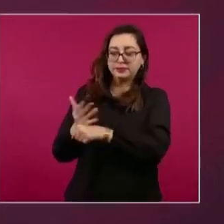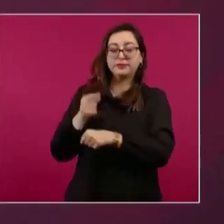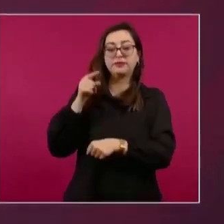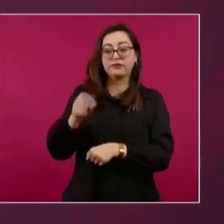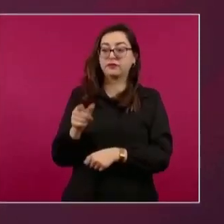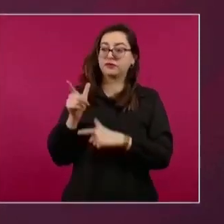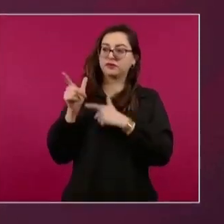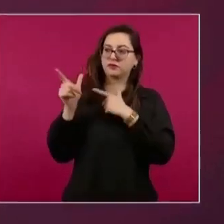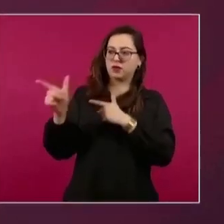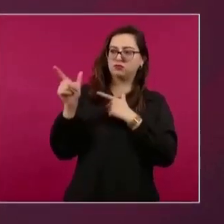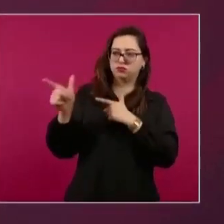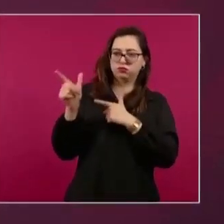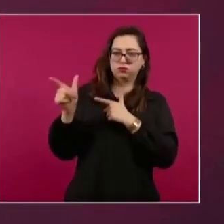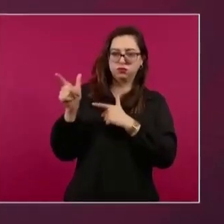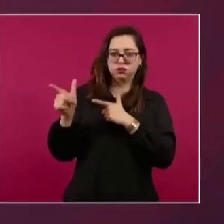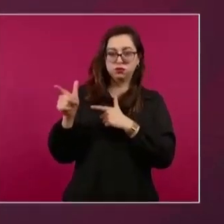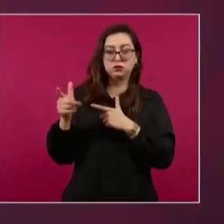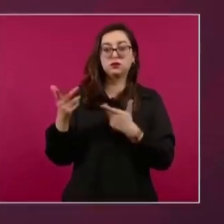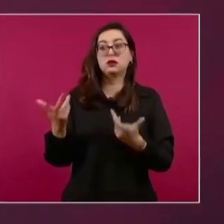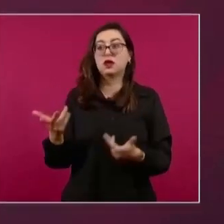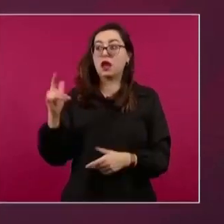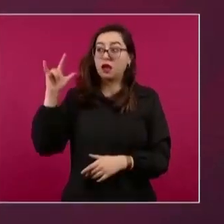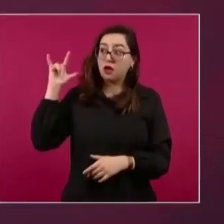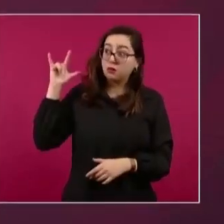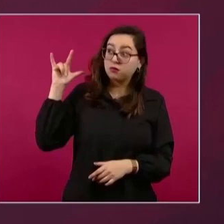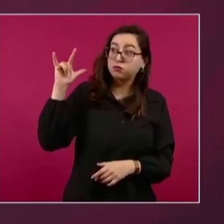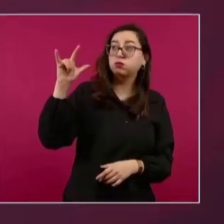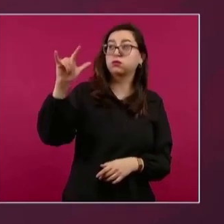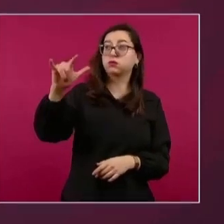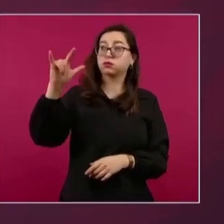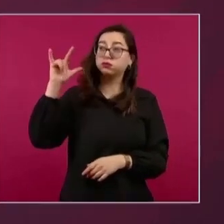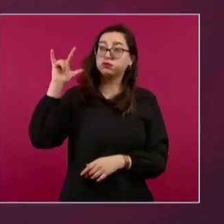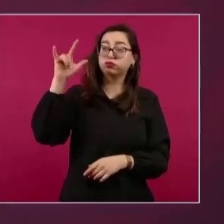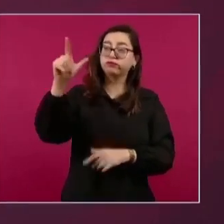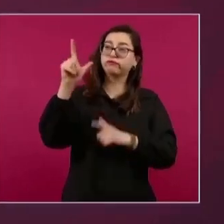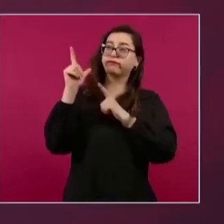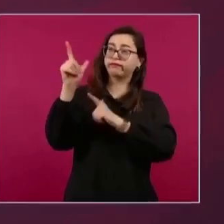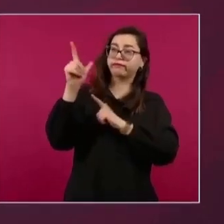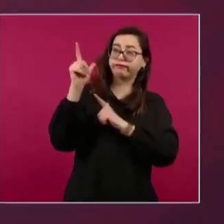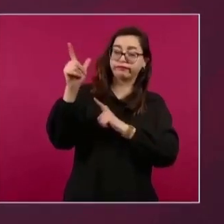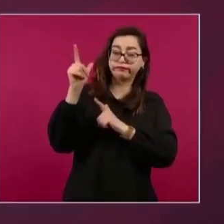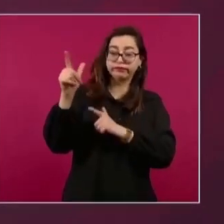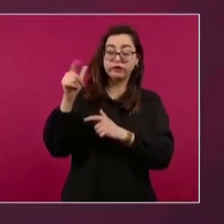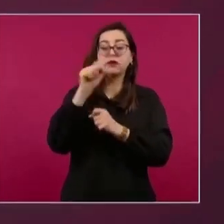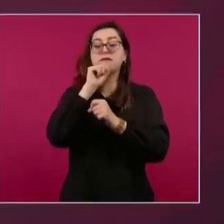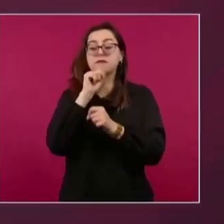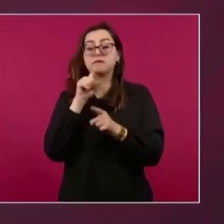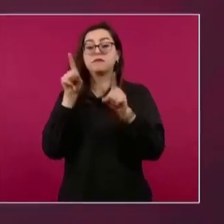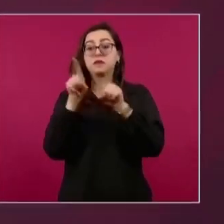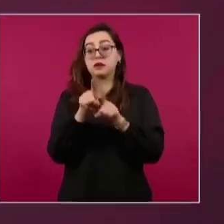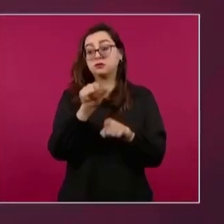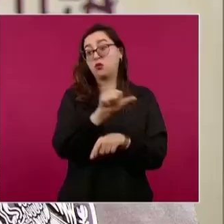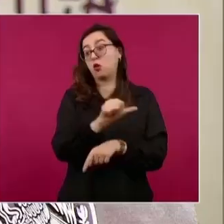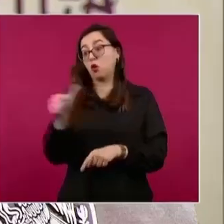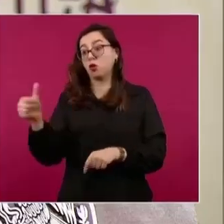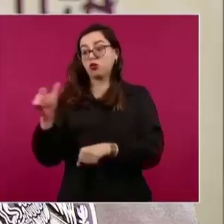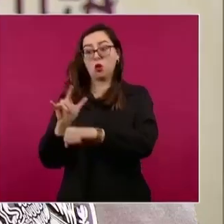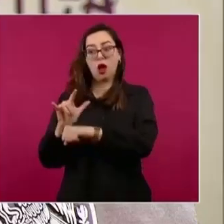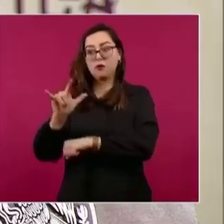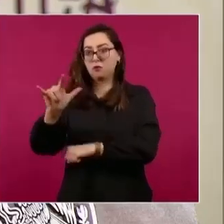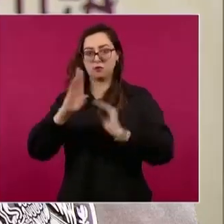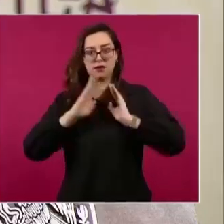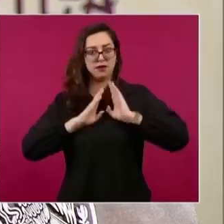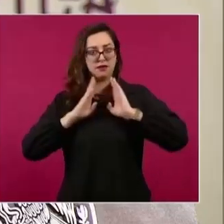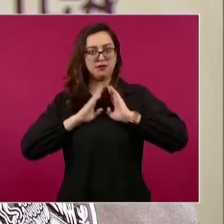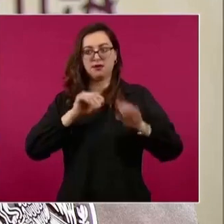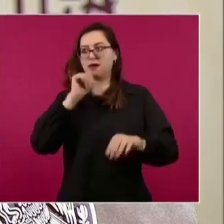against the suspect, adding that the Mexican government expects that to happen in the next 4 or 6 weeks. Guzman's latest capture comes before a